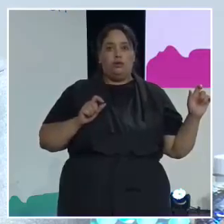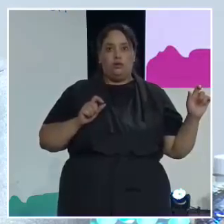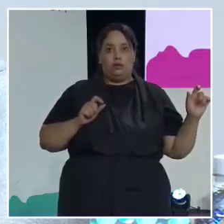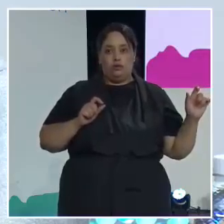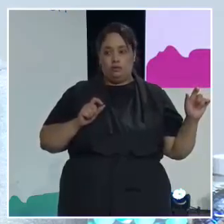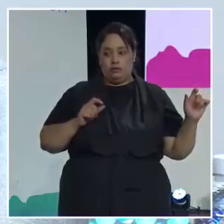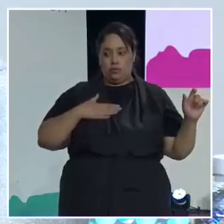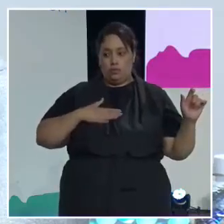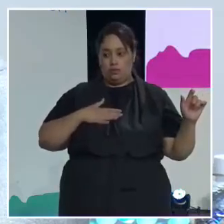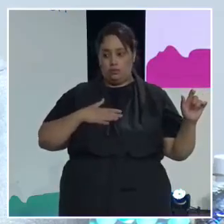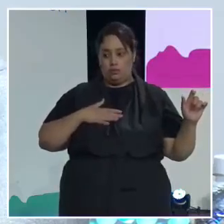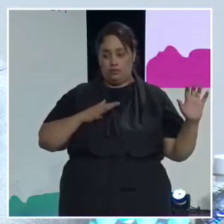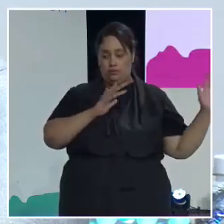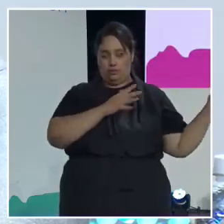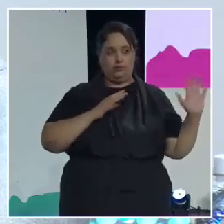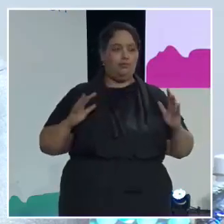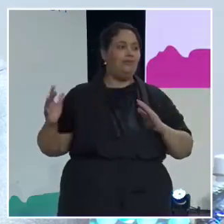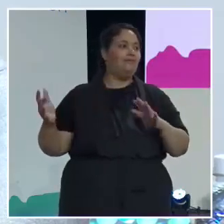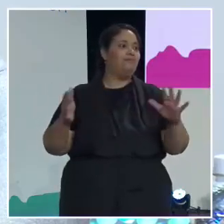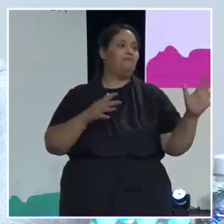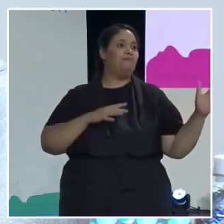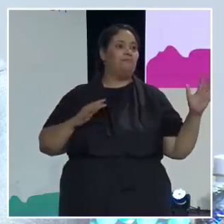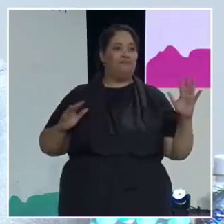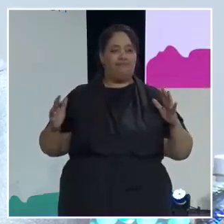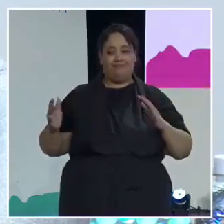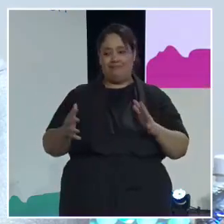round of applause to our panelists. Thank you.